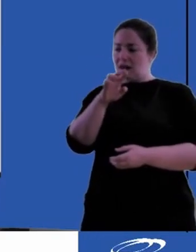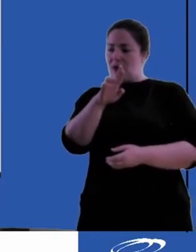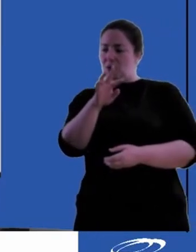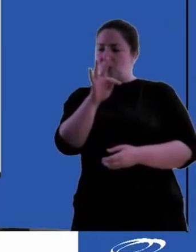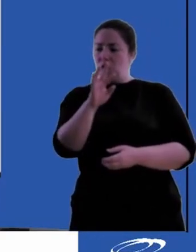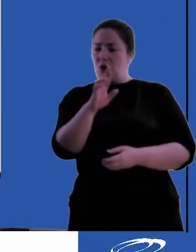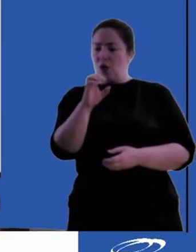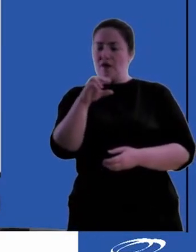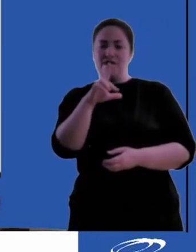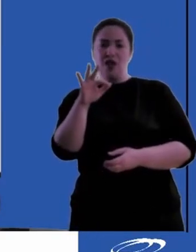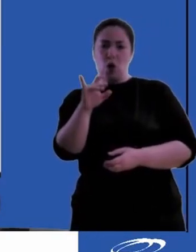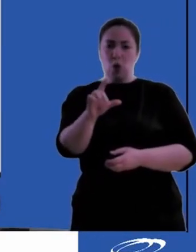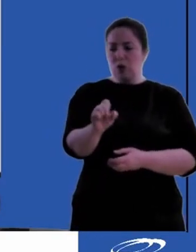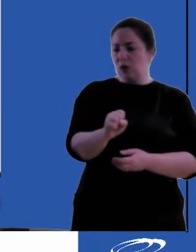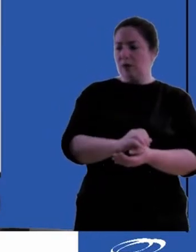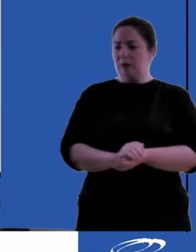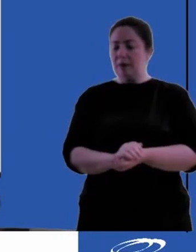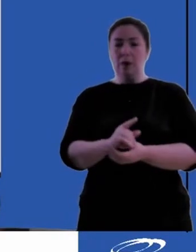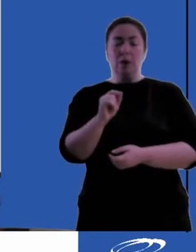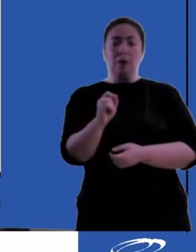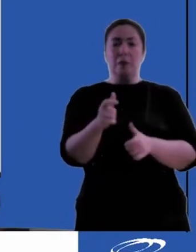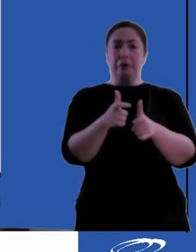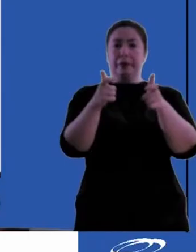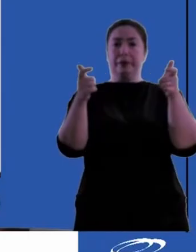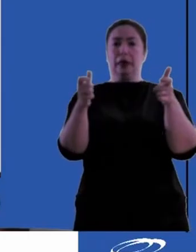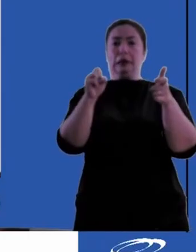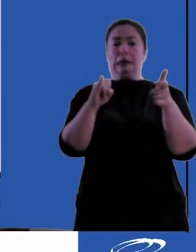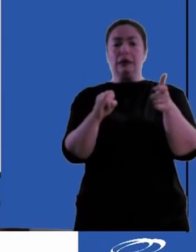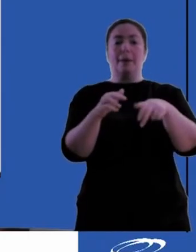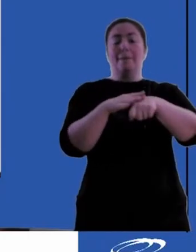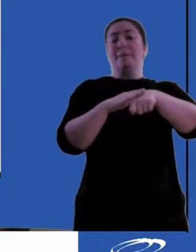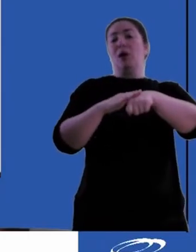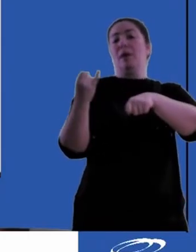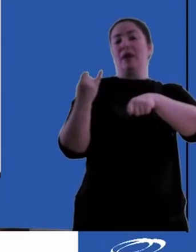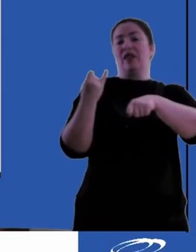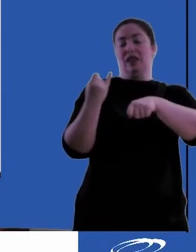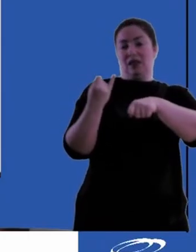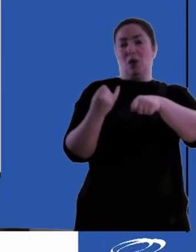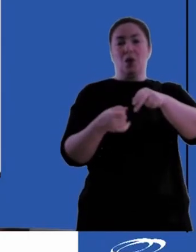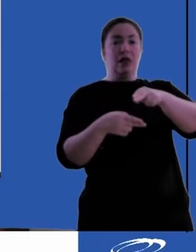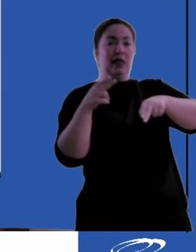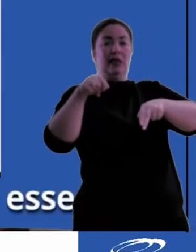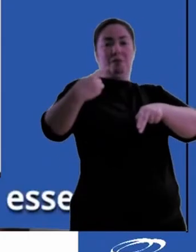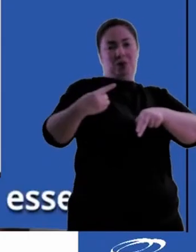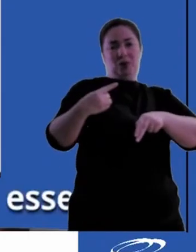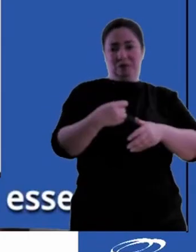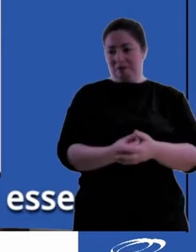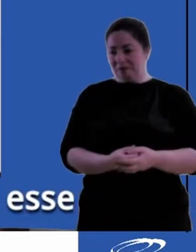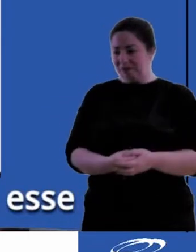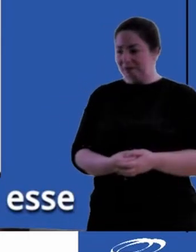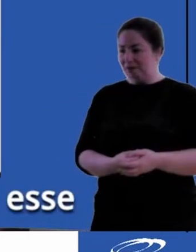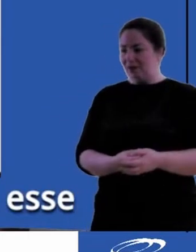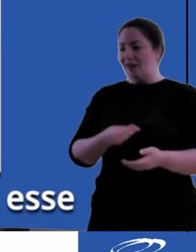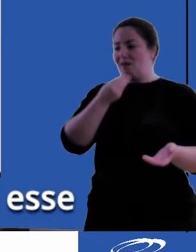and the unified PJI definition for diagnosis of periprosthetic joint infection. Of course, we can argue about